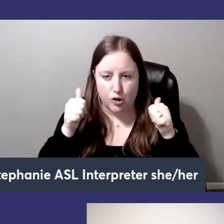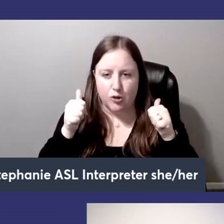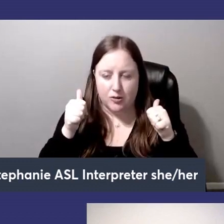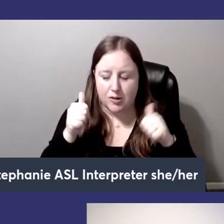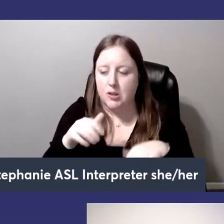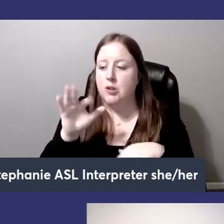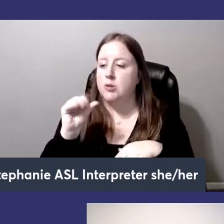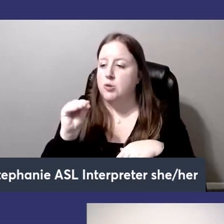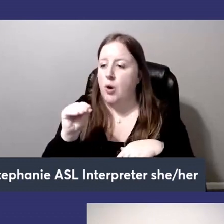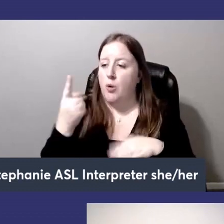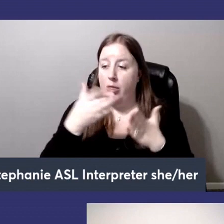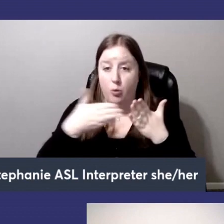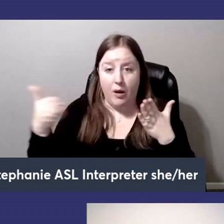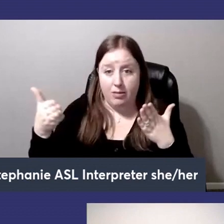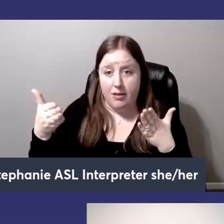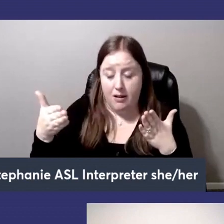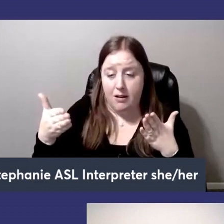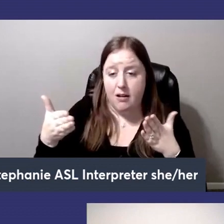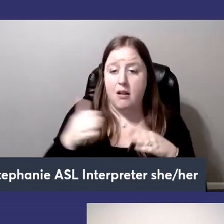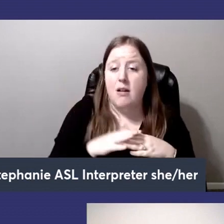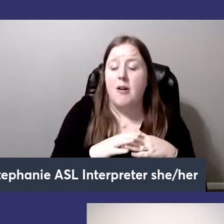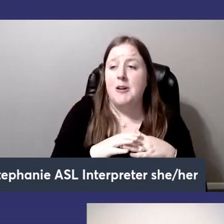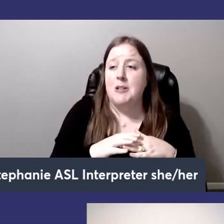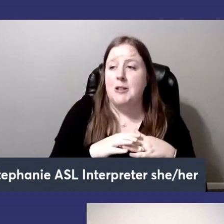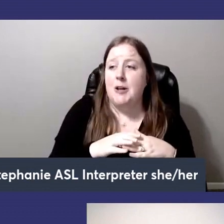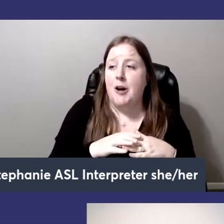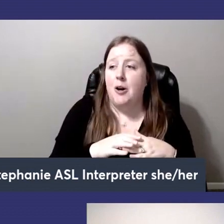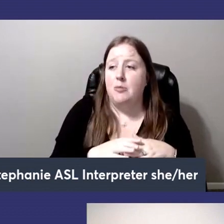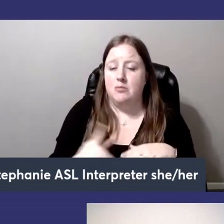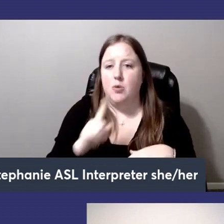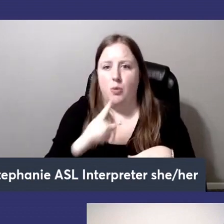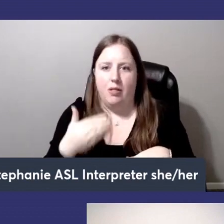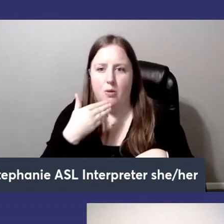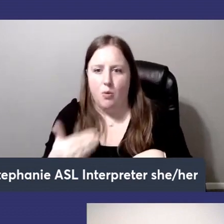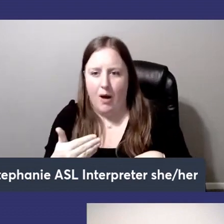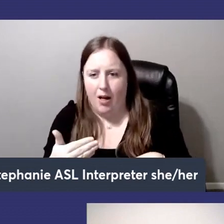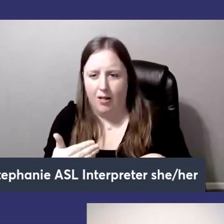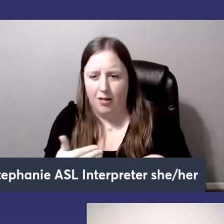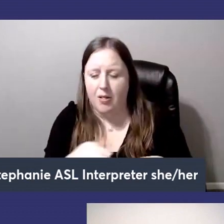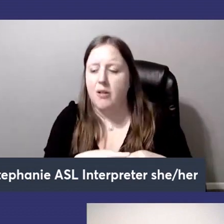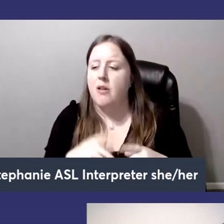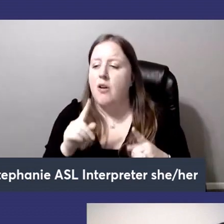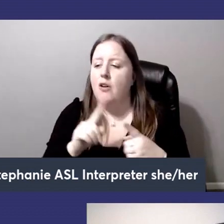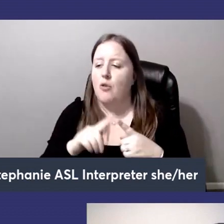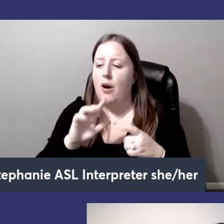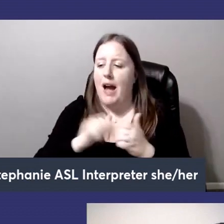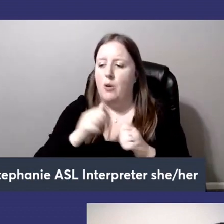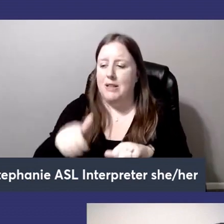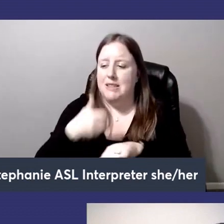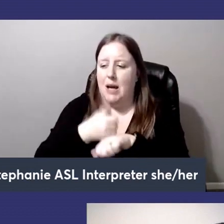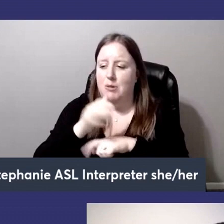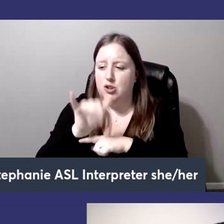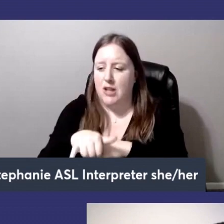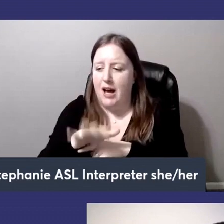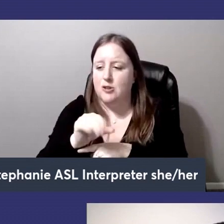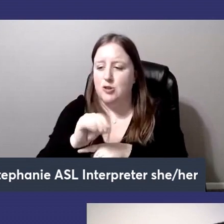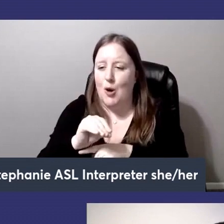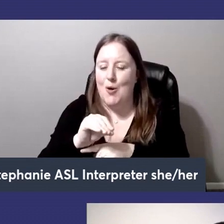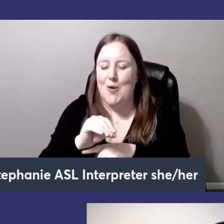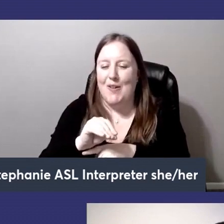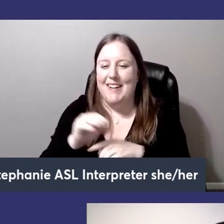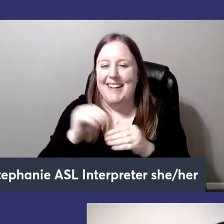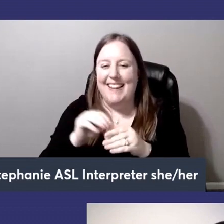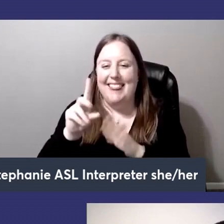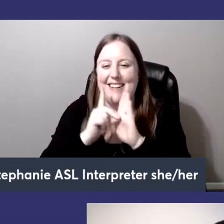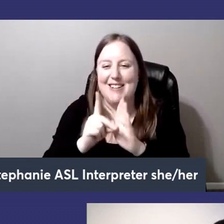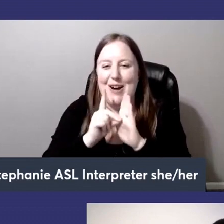the one thing I think we did really well, especially, was on what we call project blueprints. I think you'll see some of this in the demo. But if